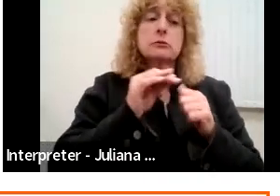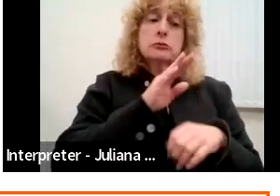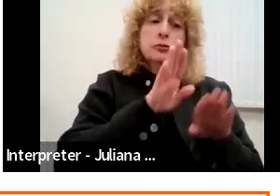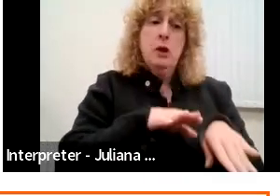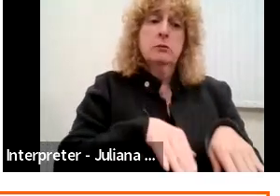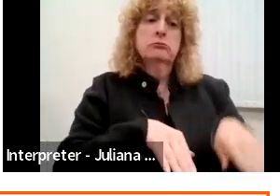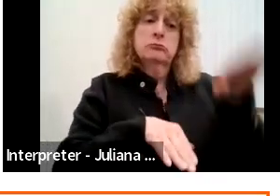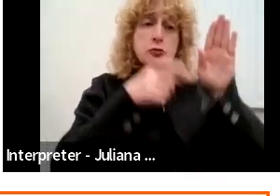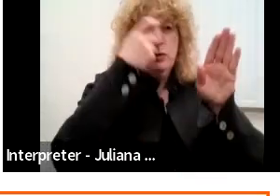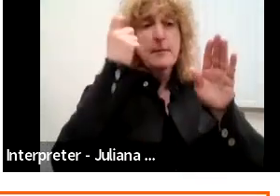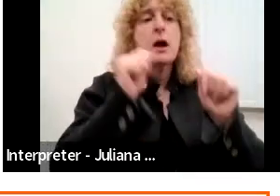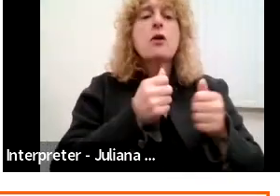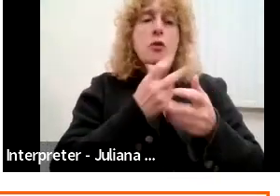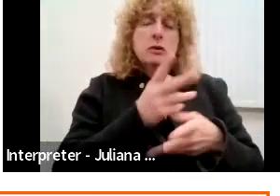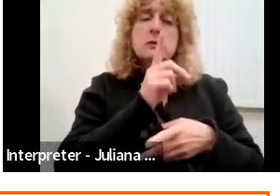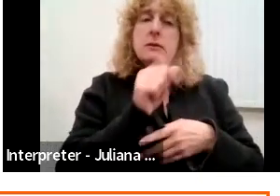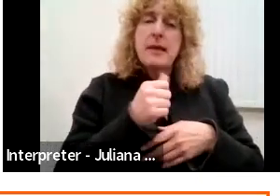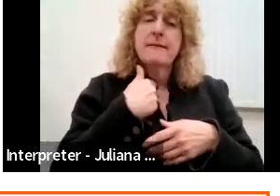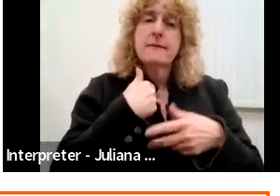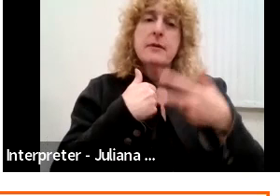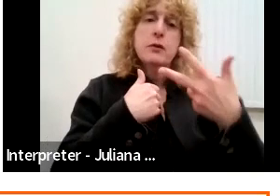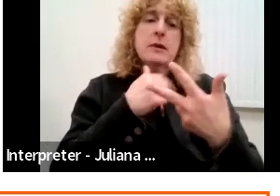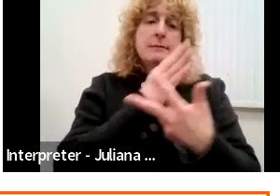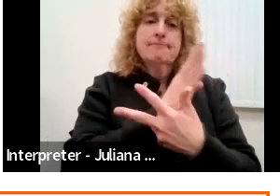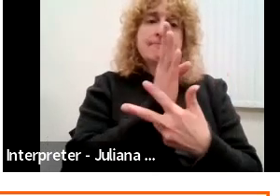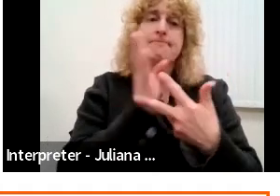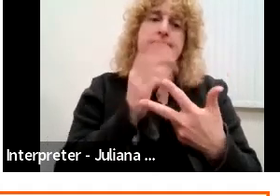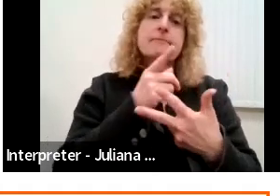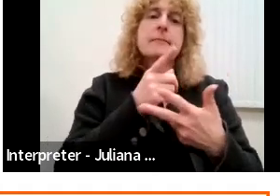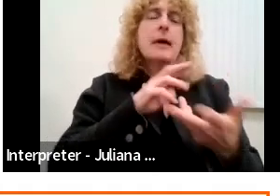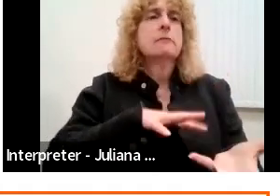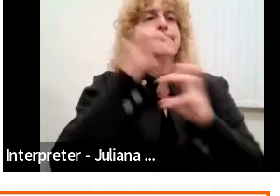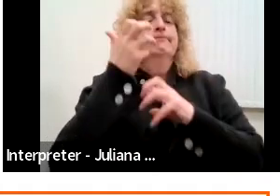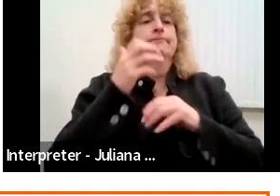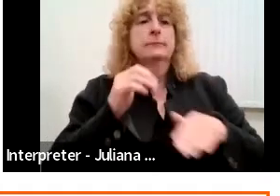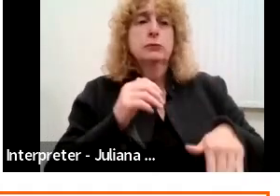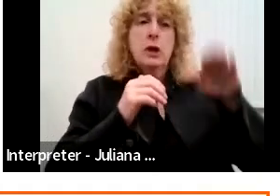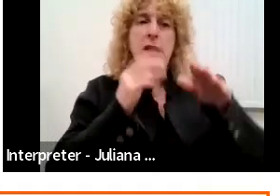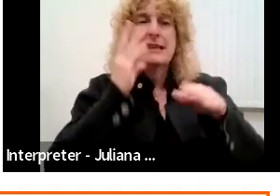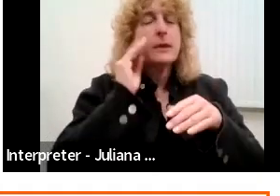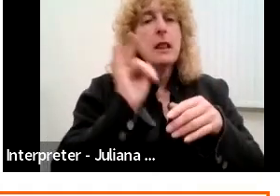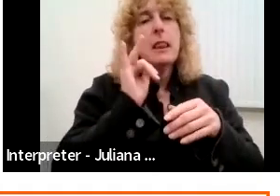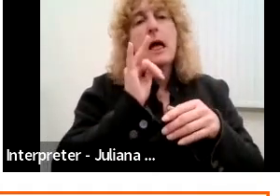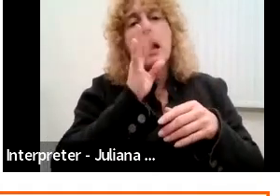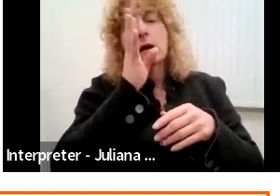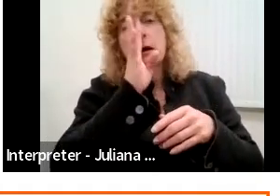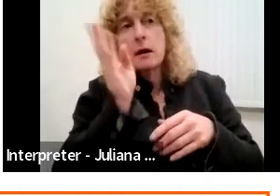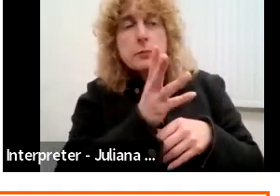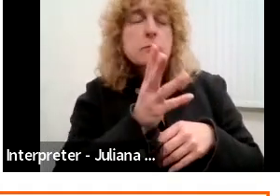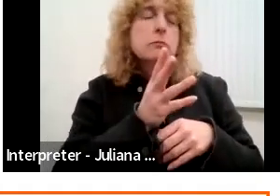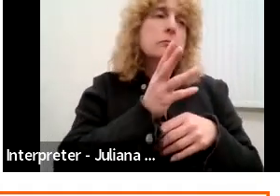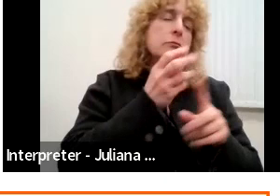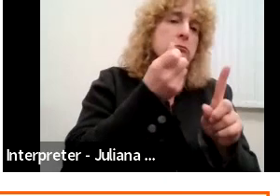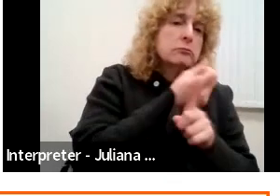3 types of ACEs, which are adverse childhood experiences, which include abuse, neglect, and household dysfunction,